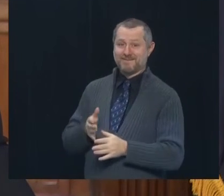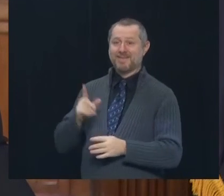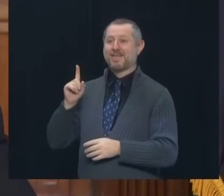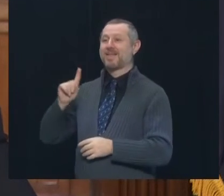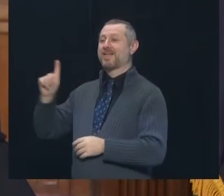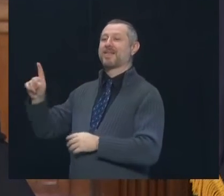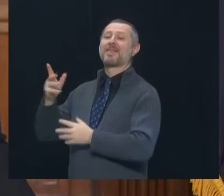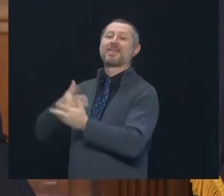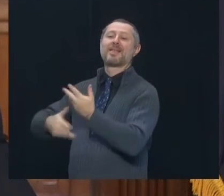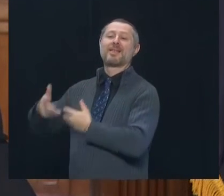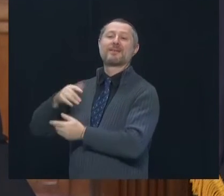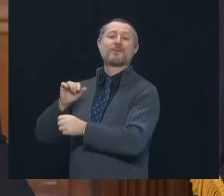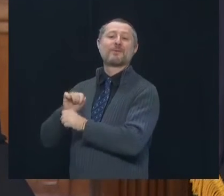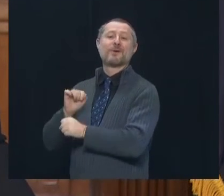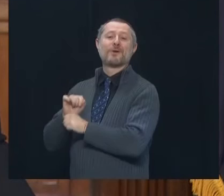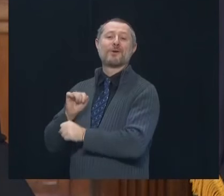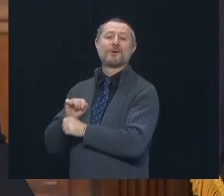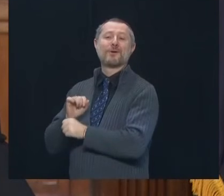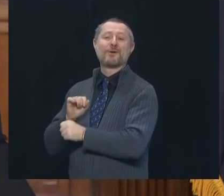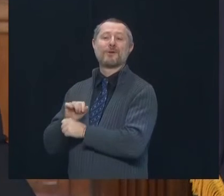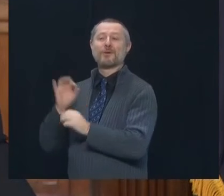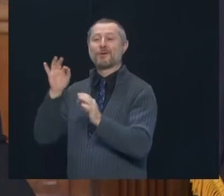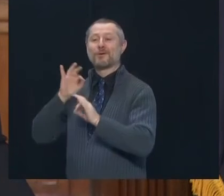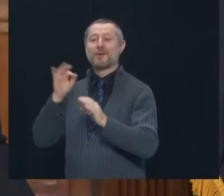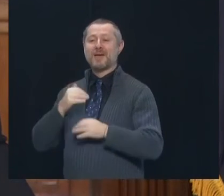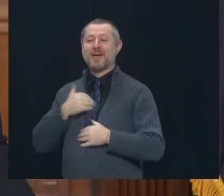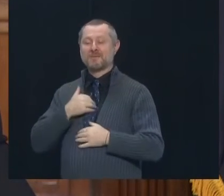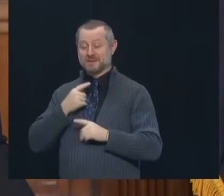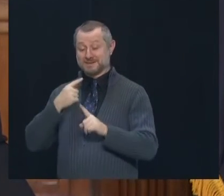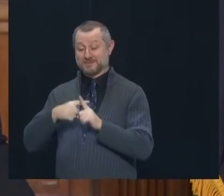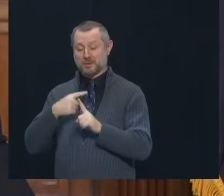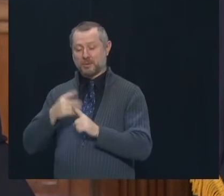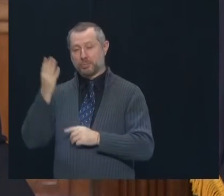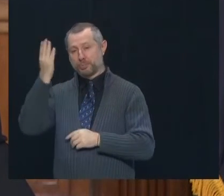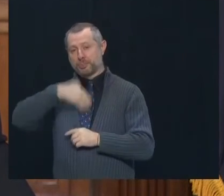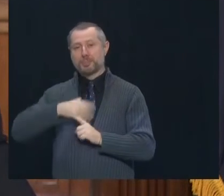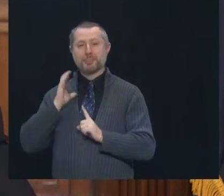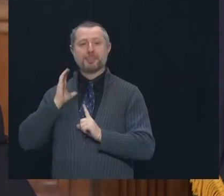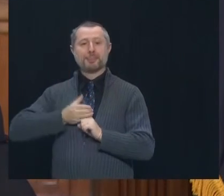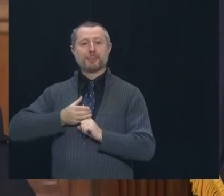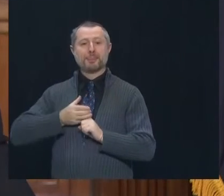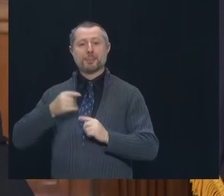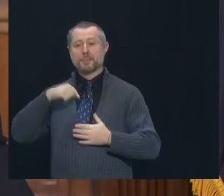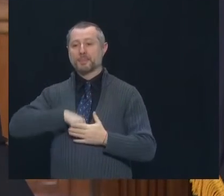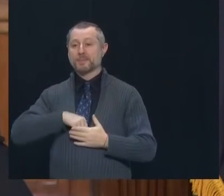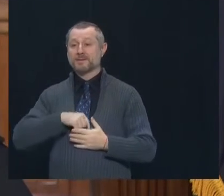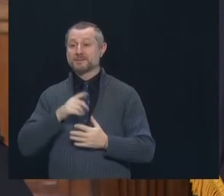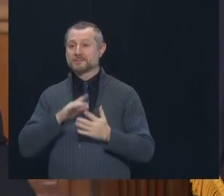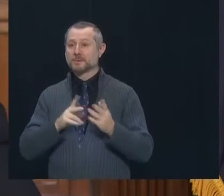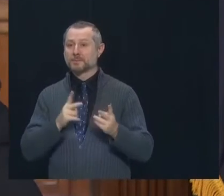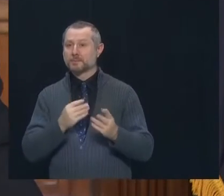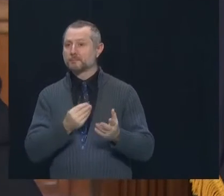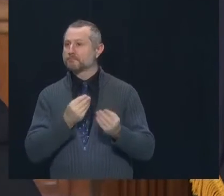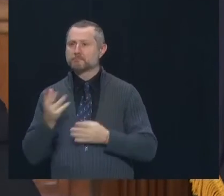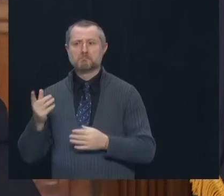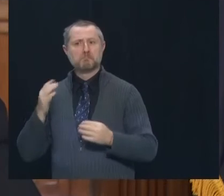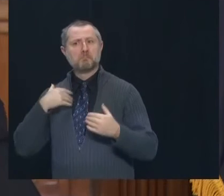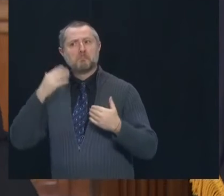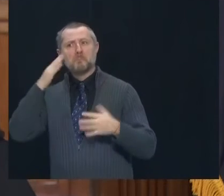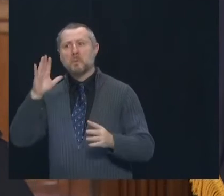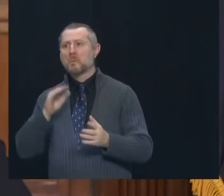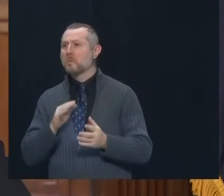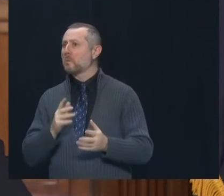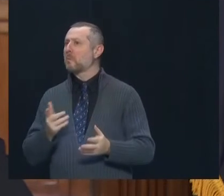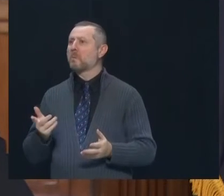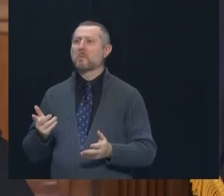asymptomatic spread, which we were told didn't exist early on. If you remember, I'm